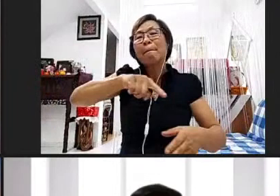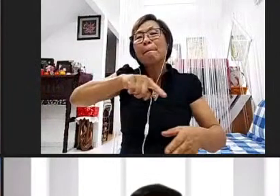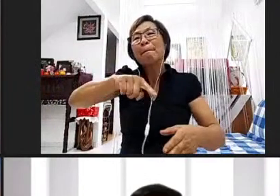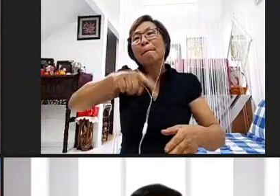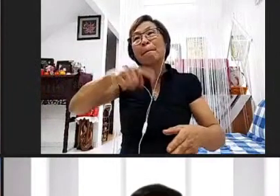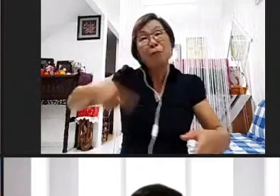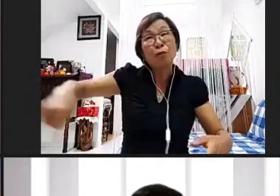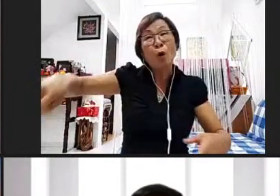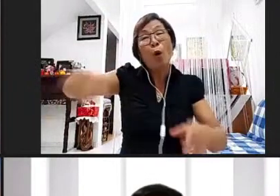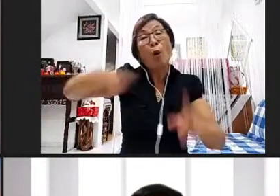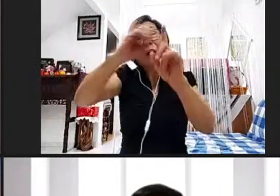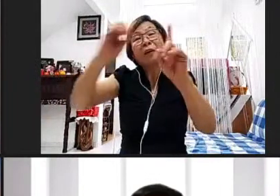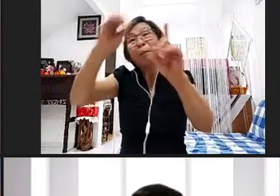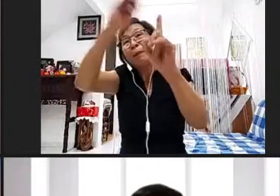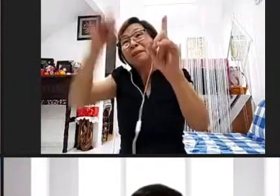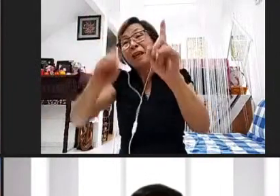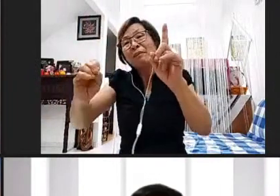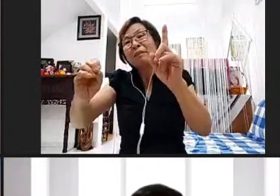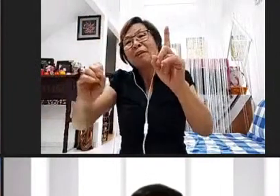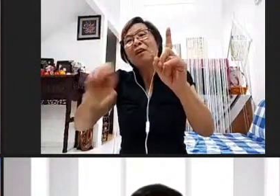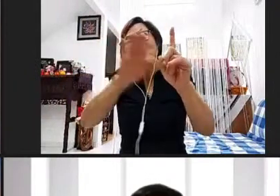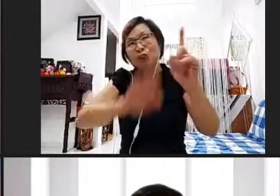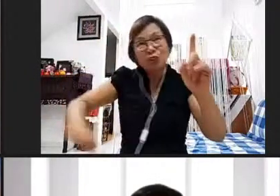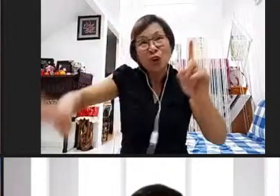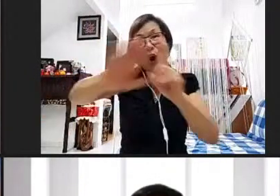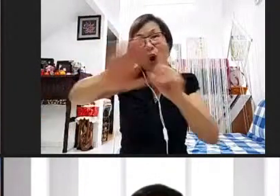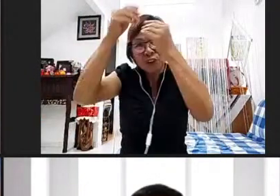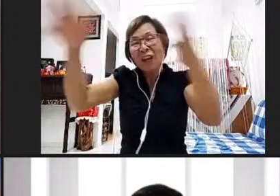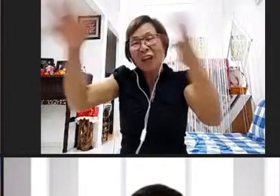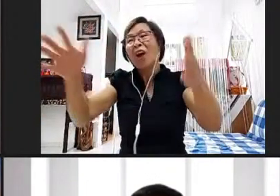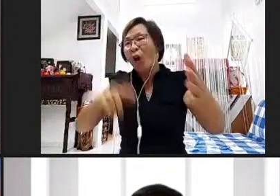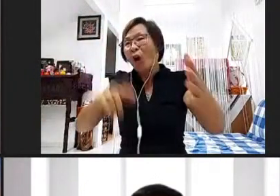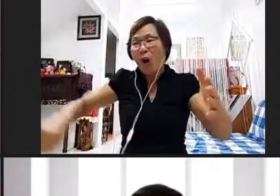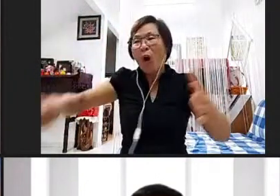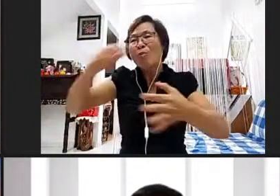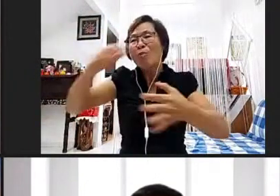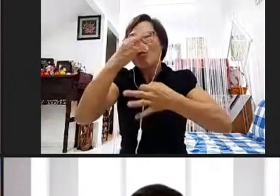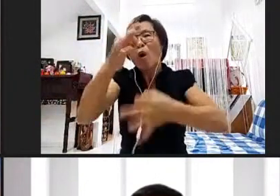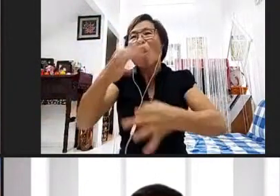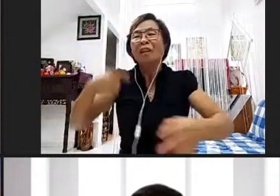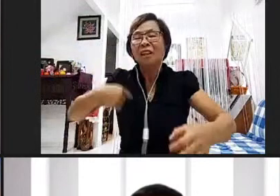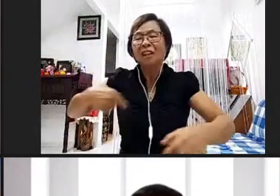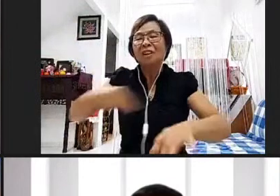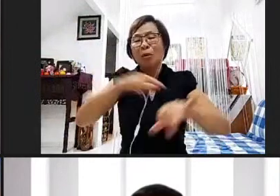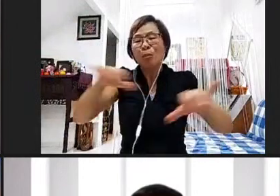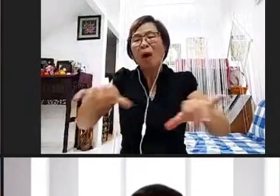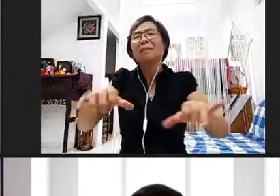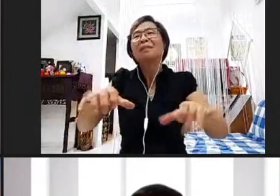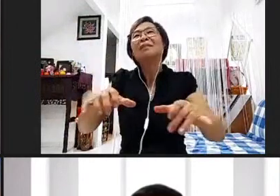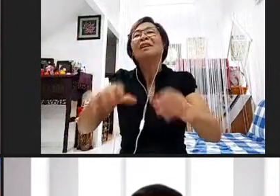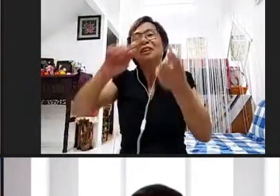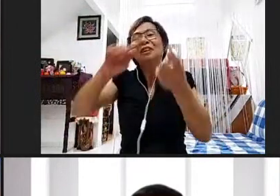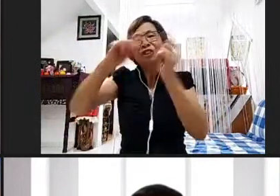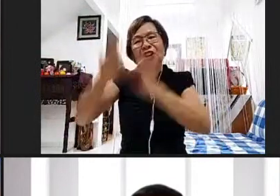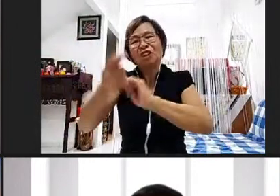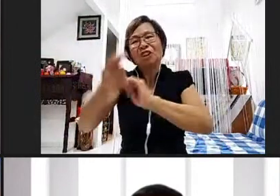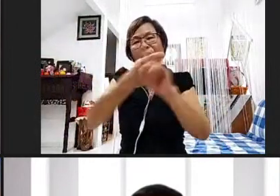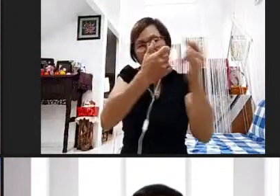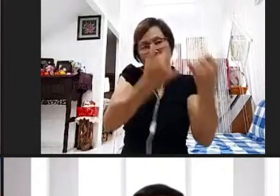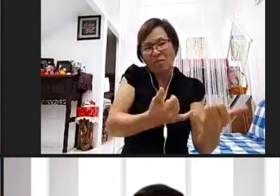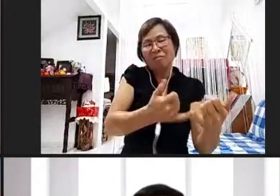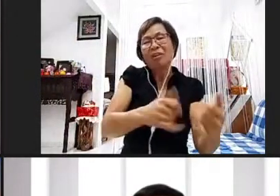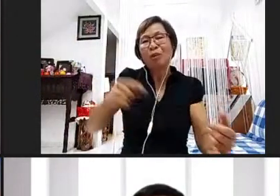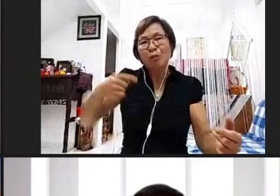by your sharing, and our actions and thoughts will change from today. We will look forward